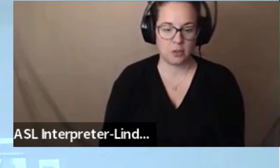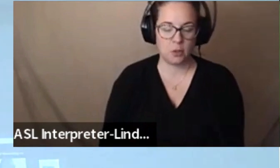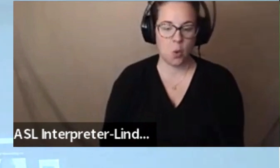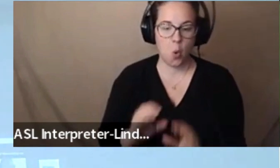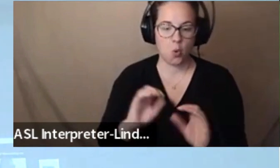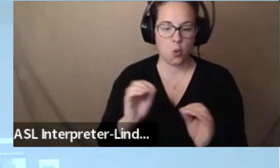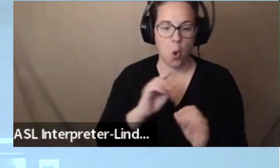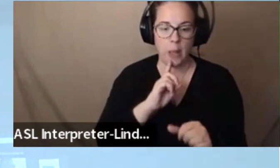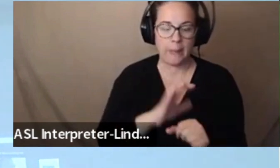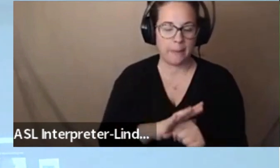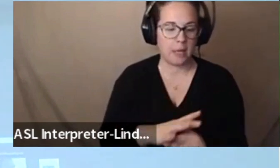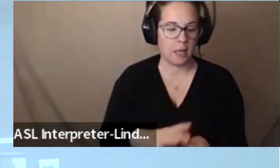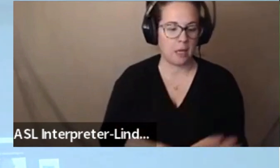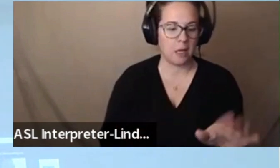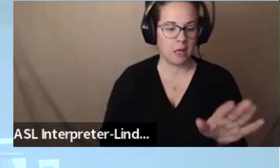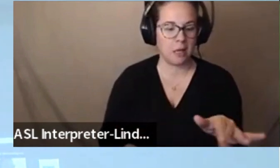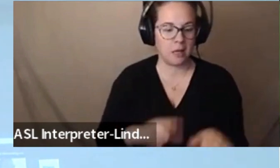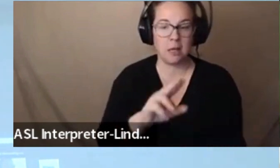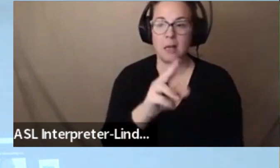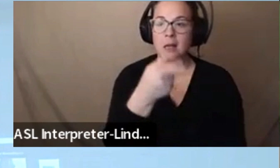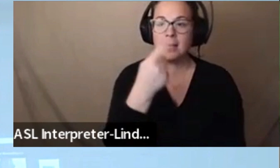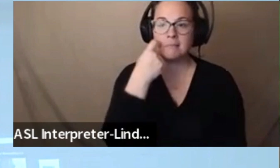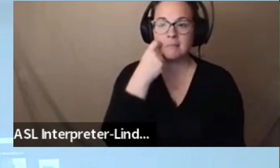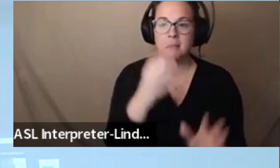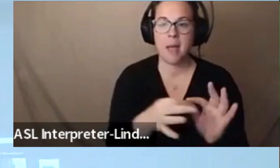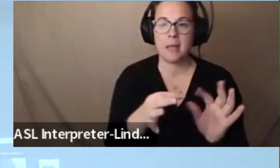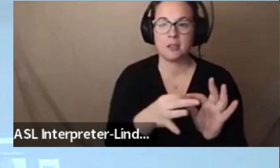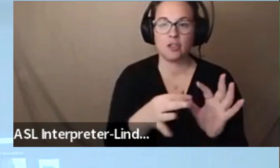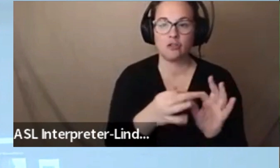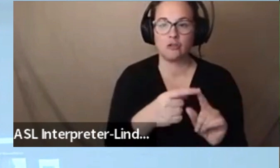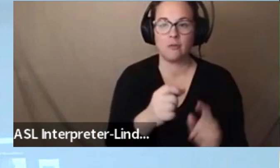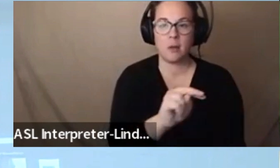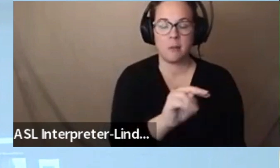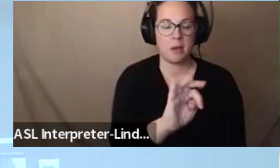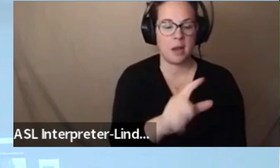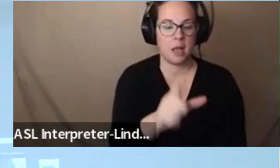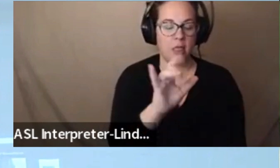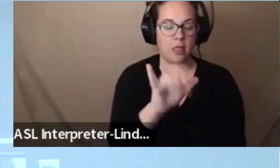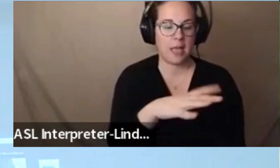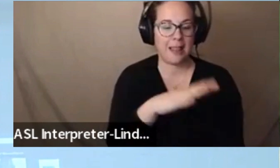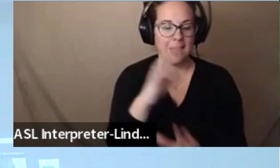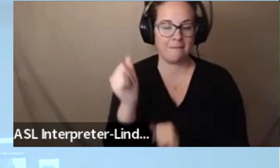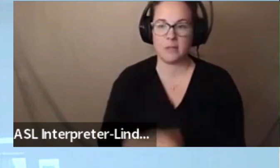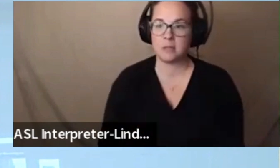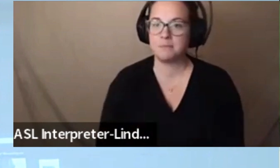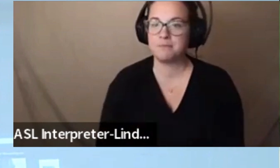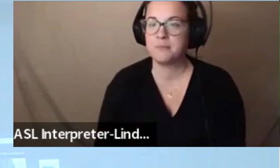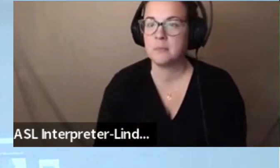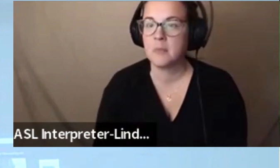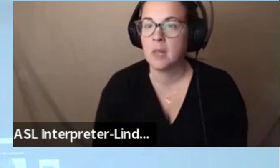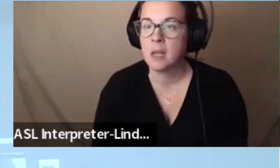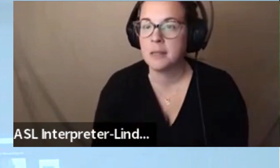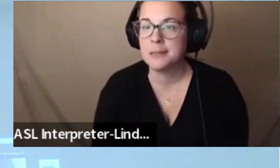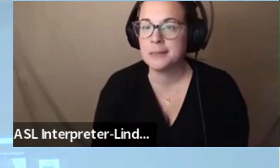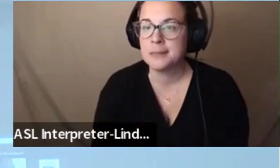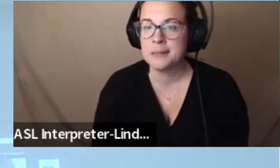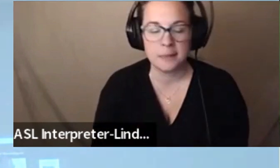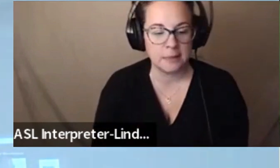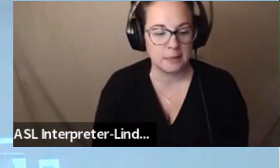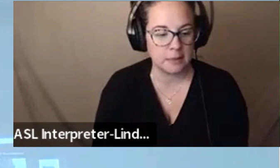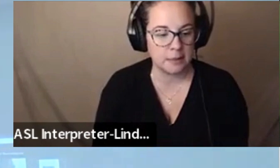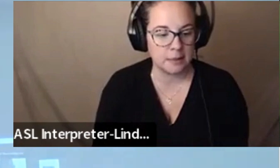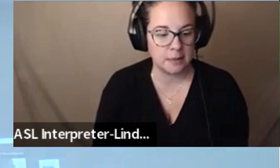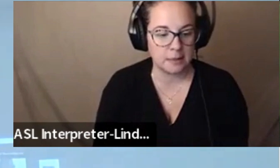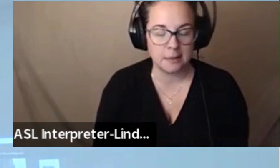it, except you committed or you didn't commit, and it transported me or it didn't transport me. So that's really, I love a